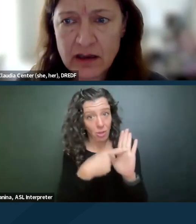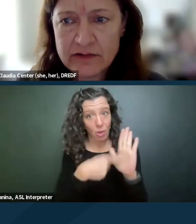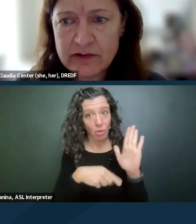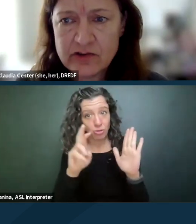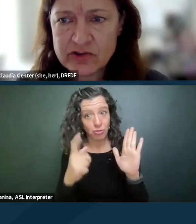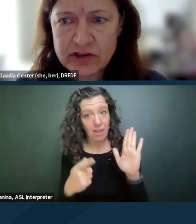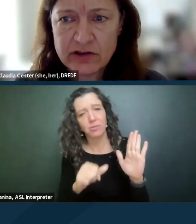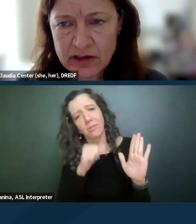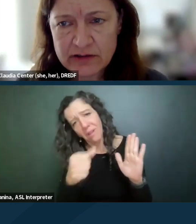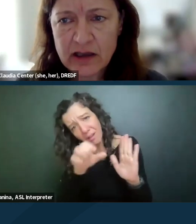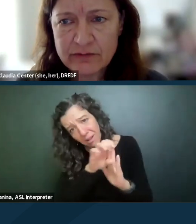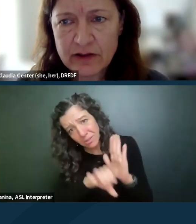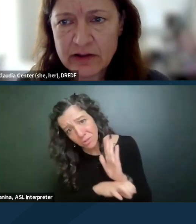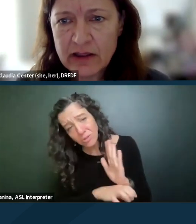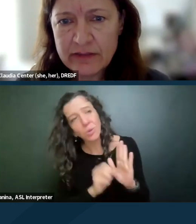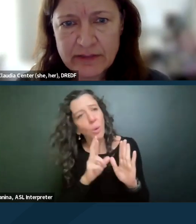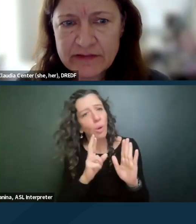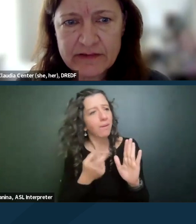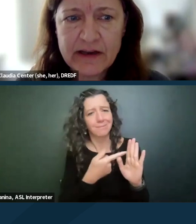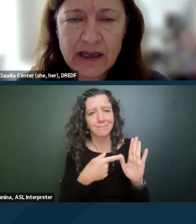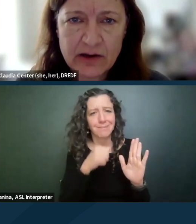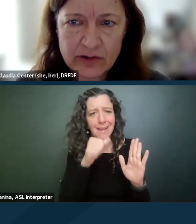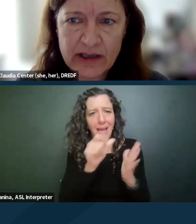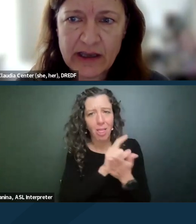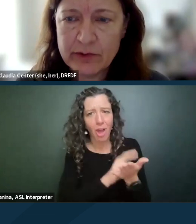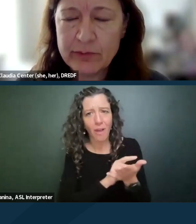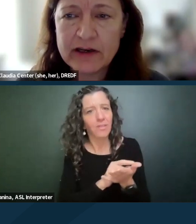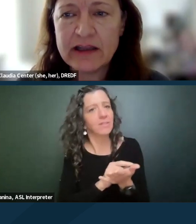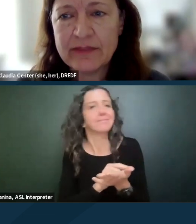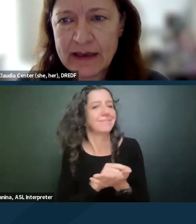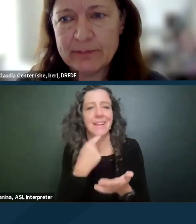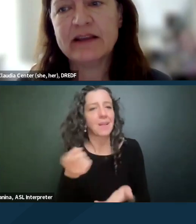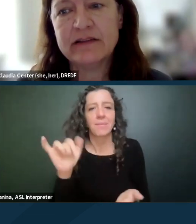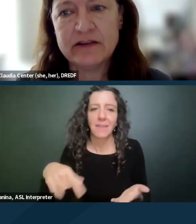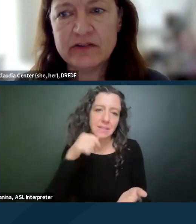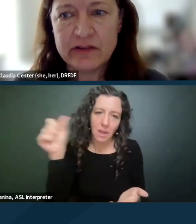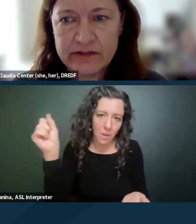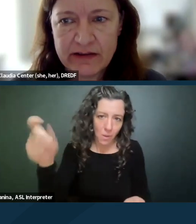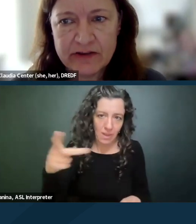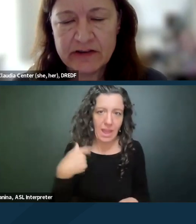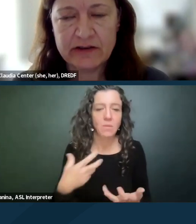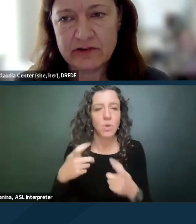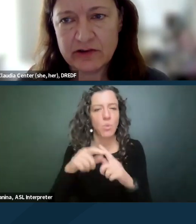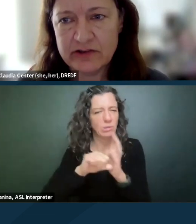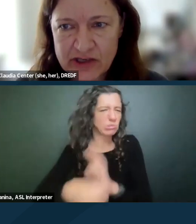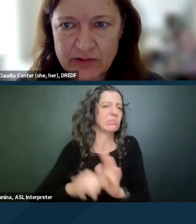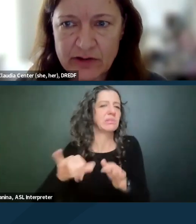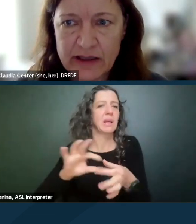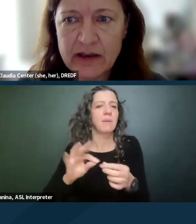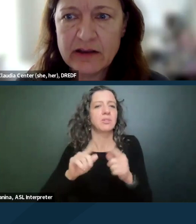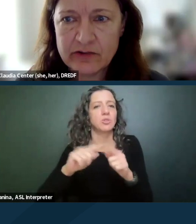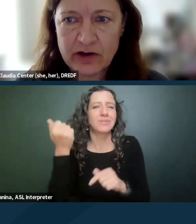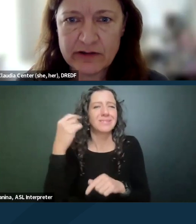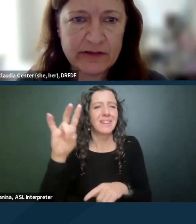are unconstitutional or unlawful, that this is not okay. We want to get that message to the 17 attorneys